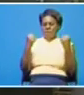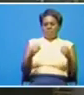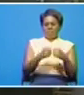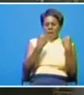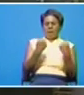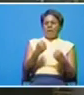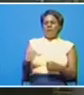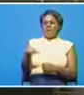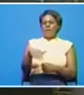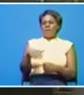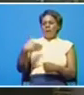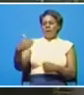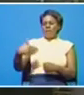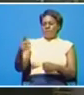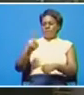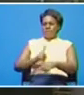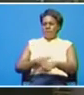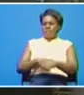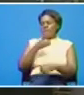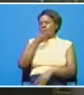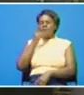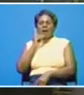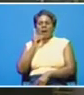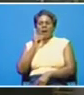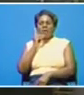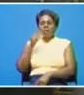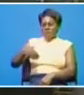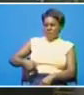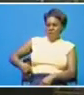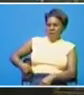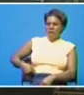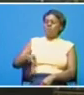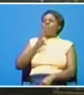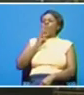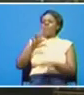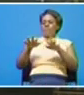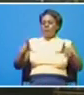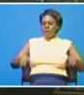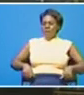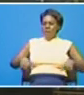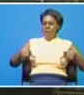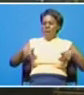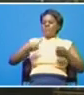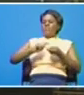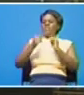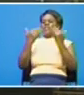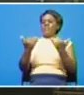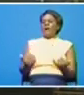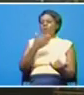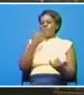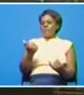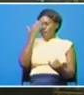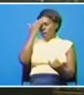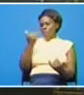the area from the time, including drought, famine and floods. Lives of the people of Magarini are set to transform for the better thanks